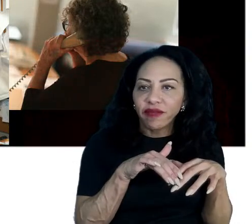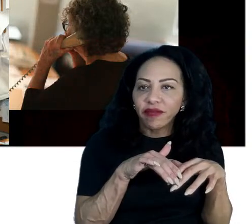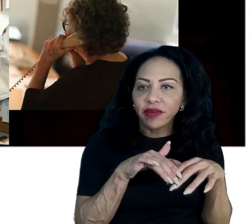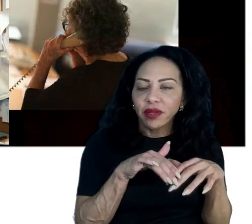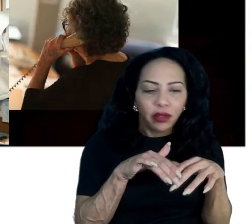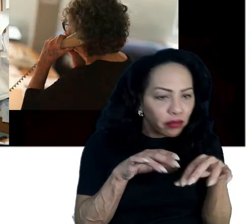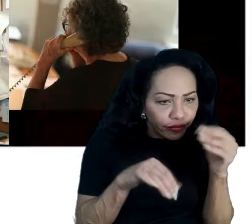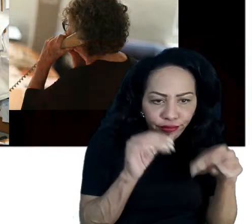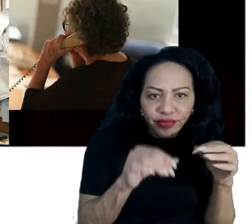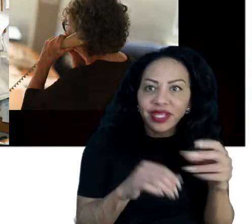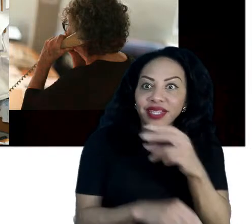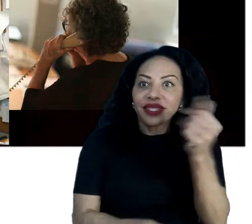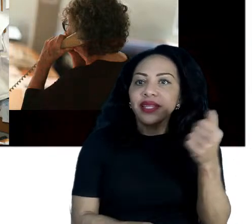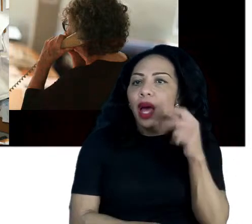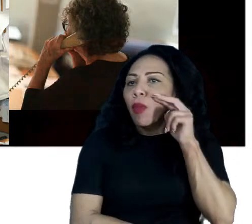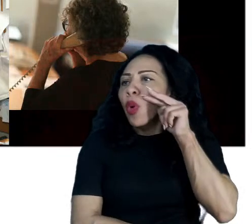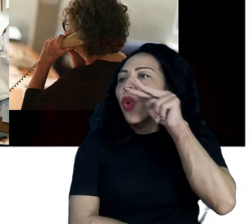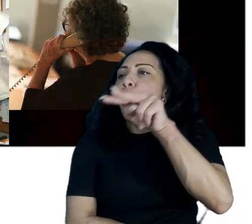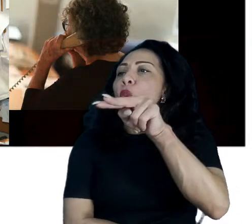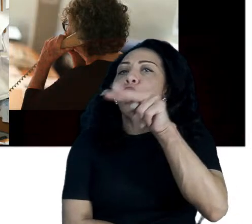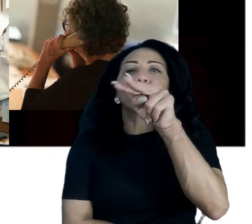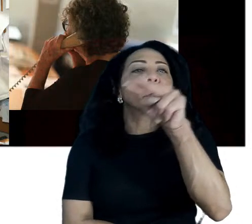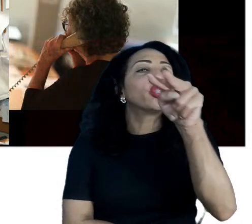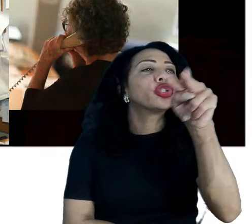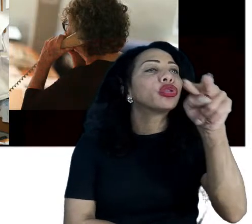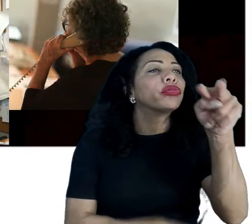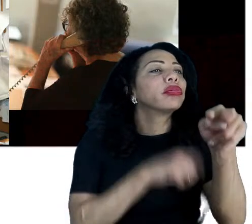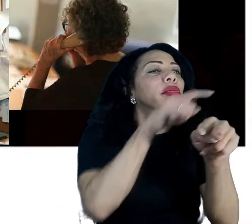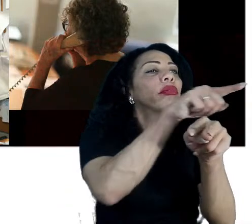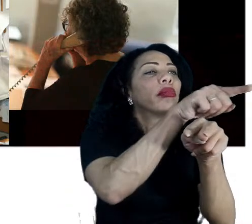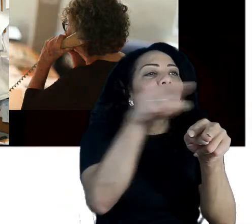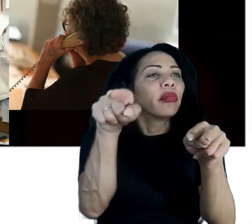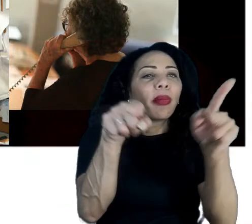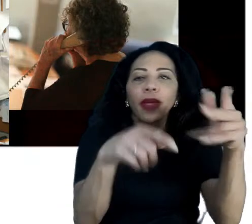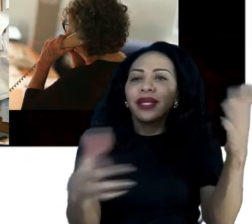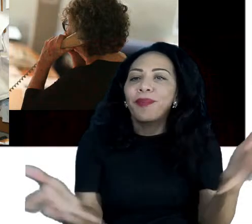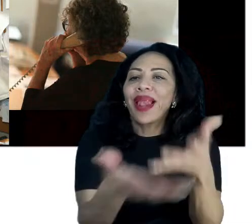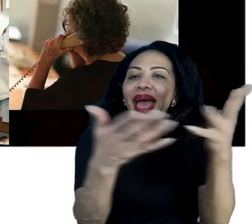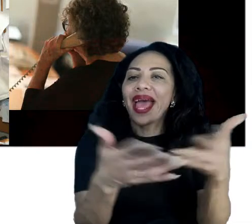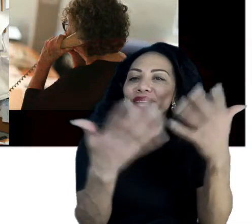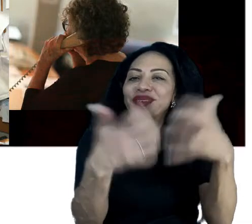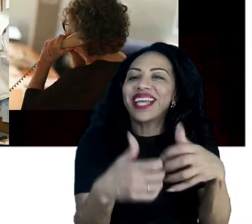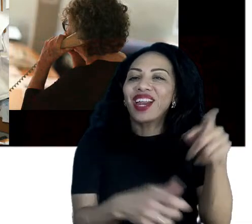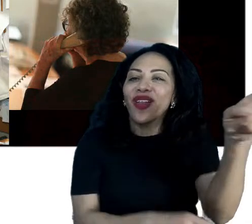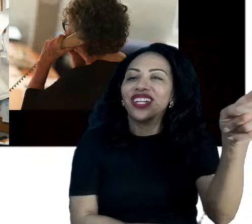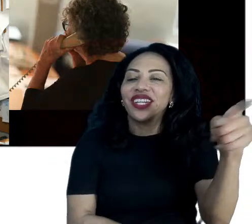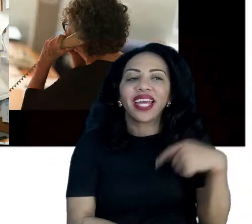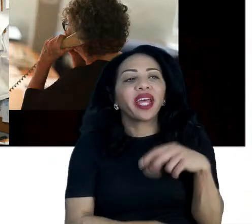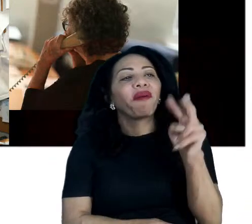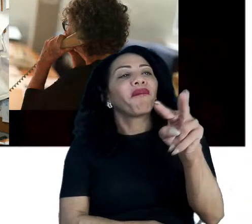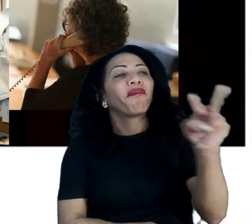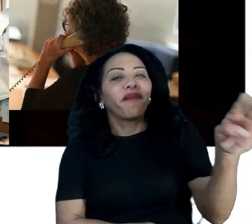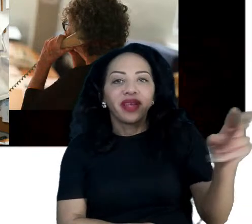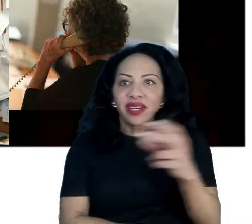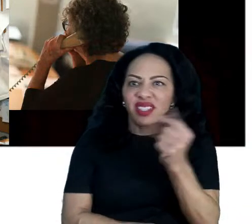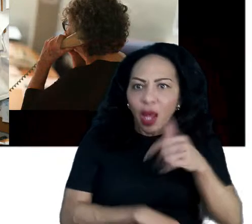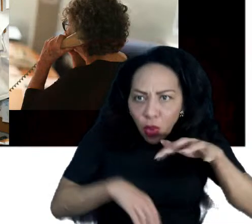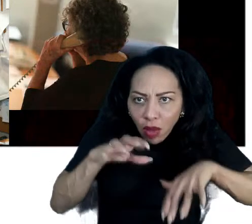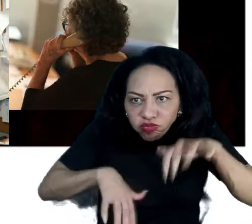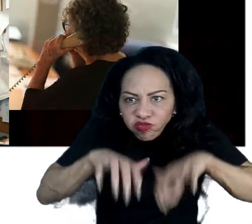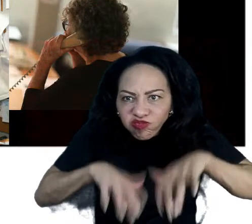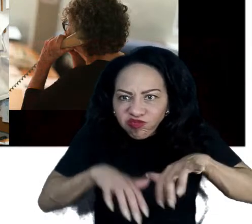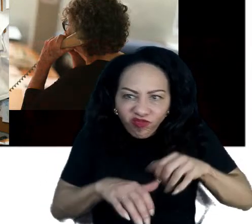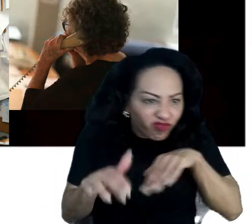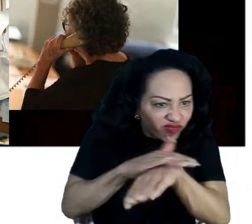enjoyed watching people performing with the technology. And there were people who were telephoning, typing and faxing. They just were